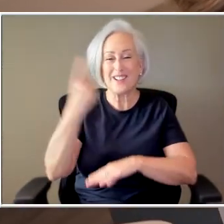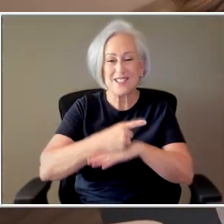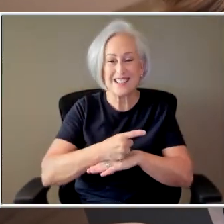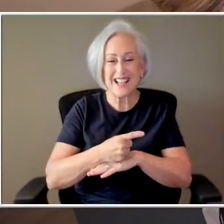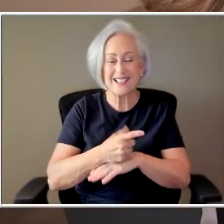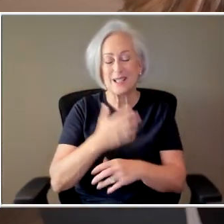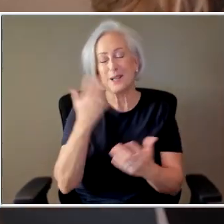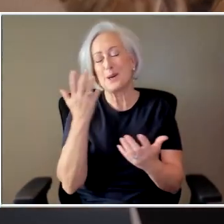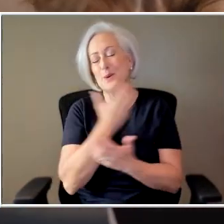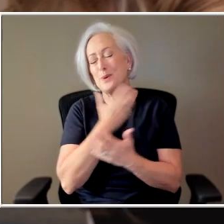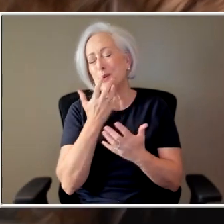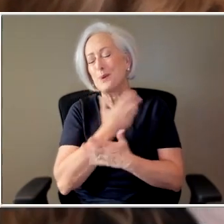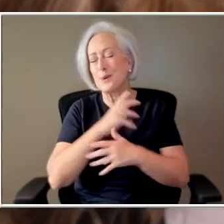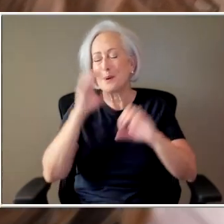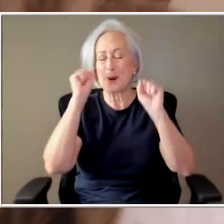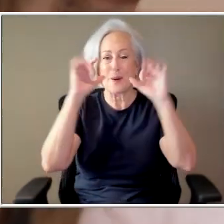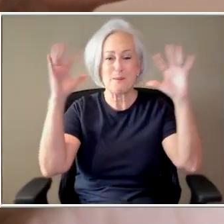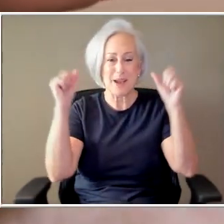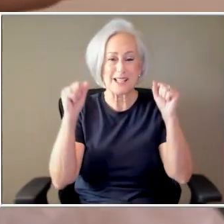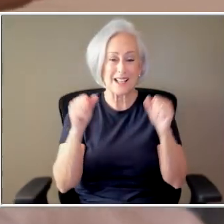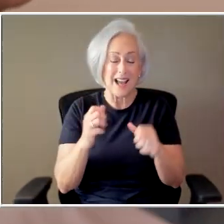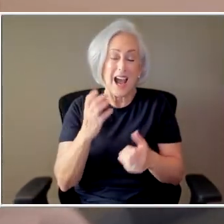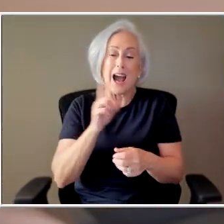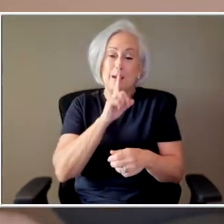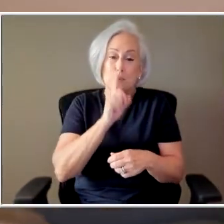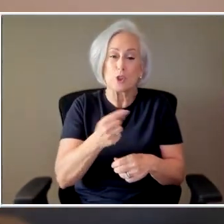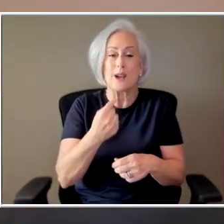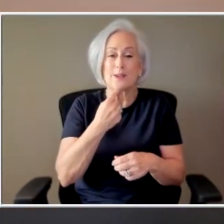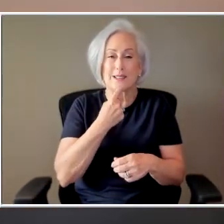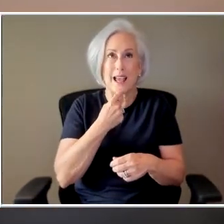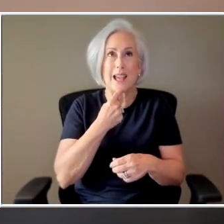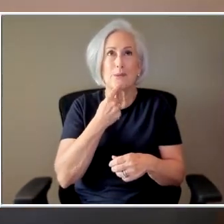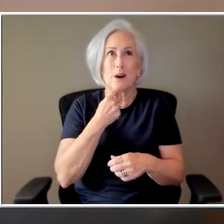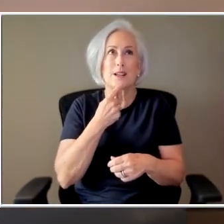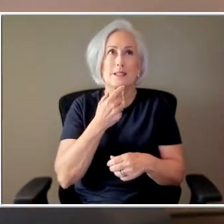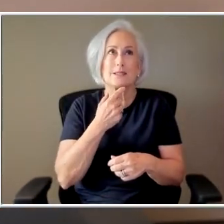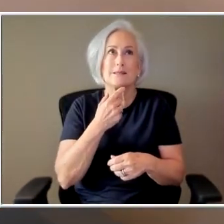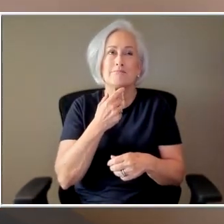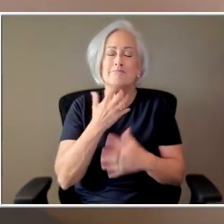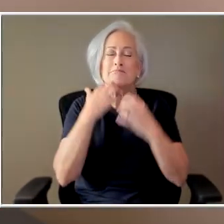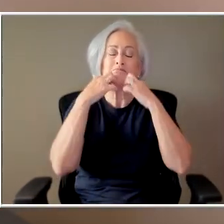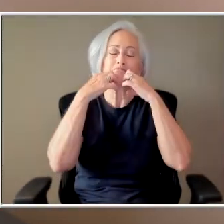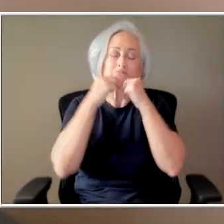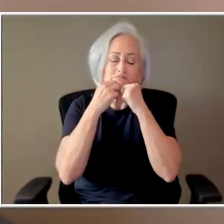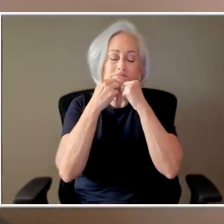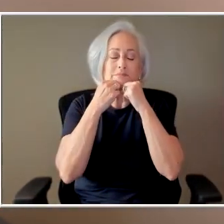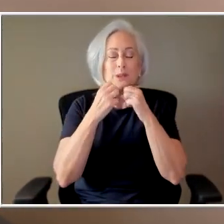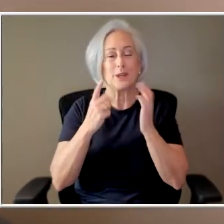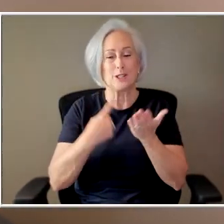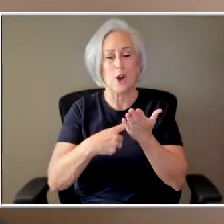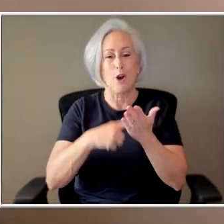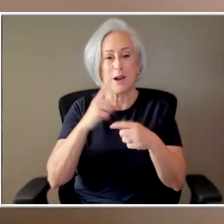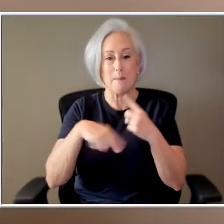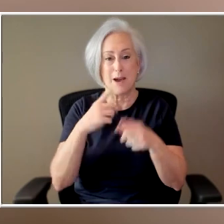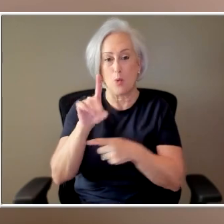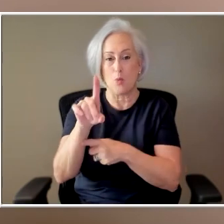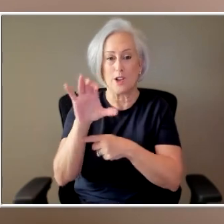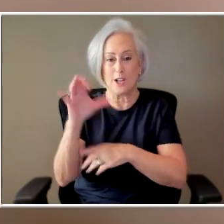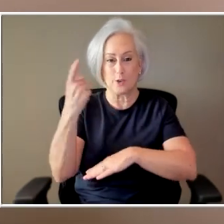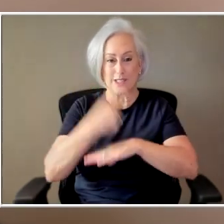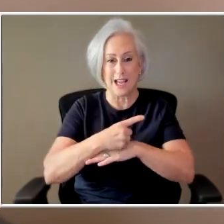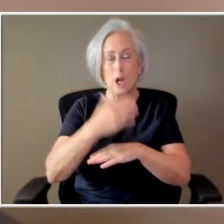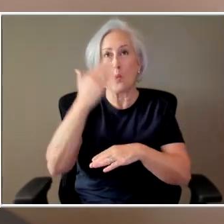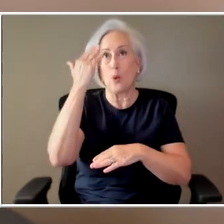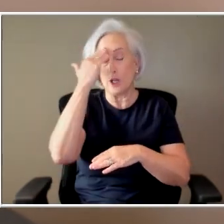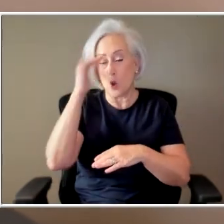incredible. I think I probably speak for all of us when I say it was a highlight. We talk about the 100 days. We all know what that milestone means, but we don't